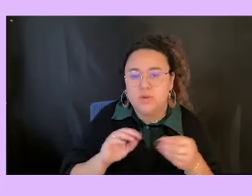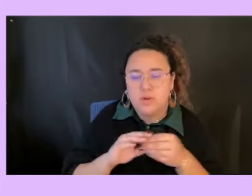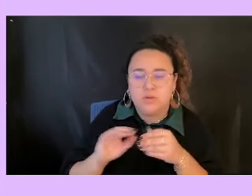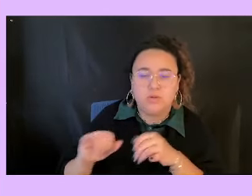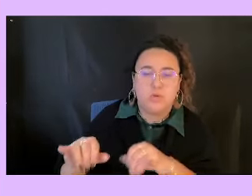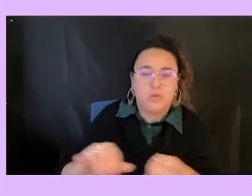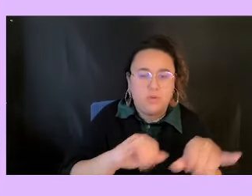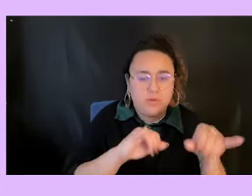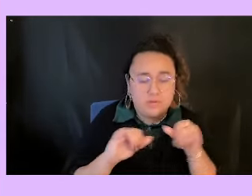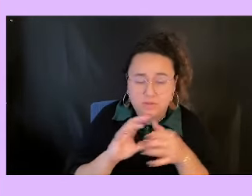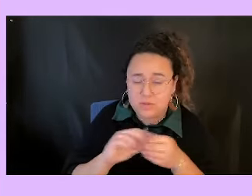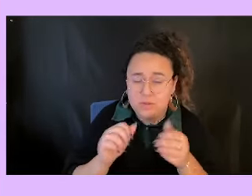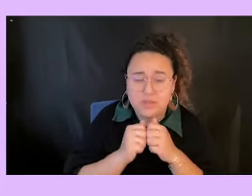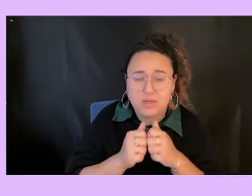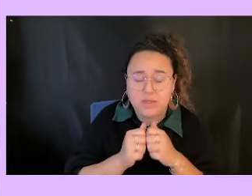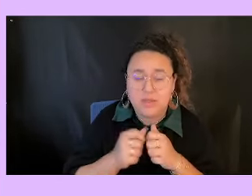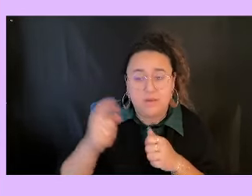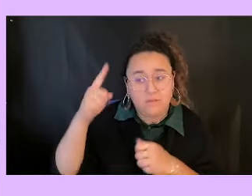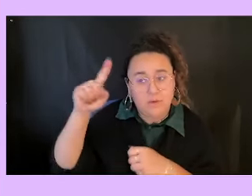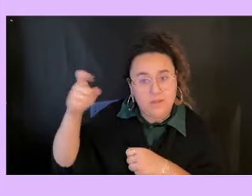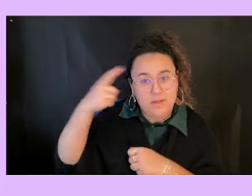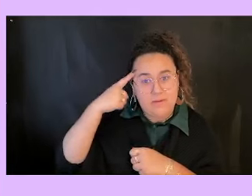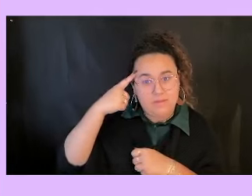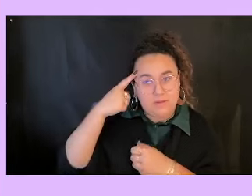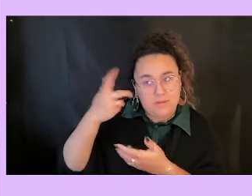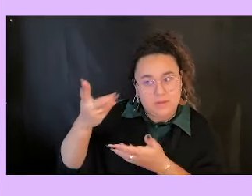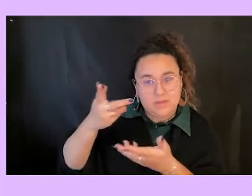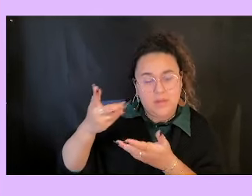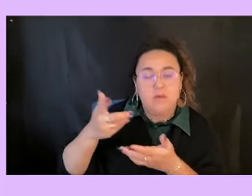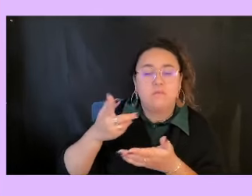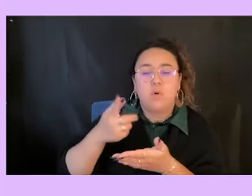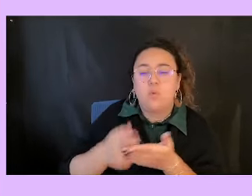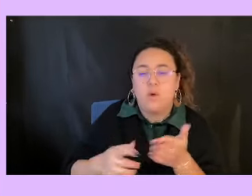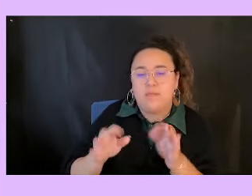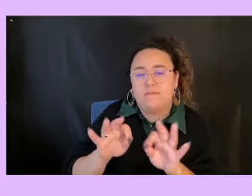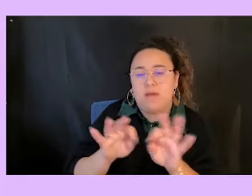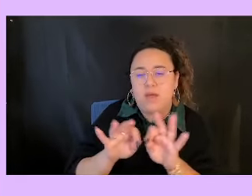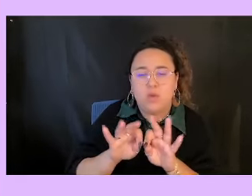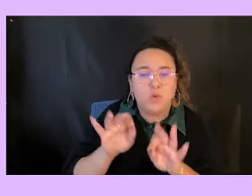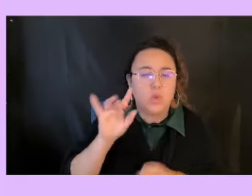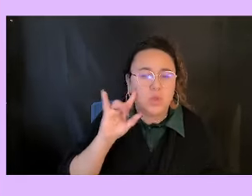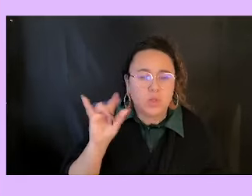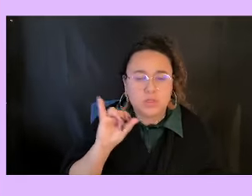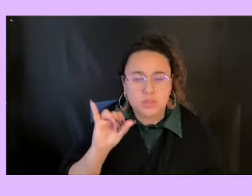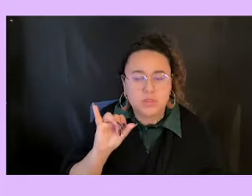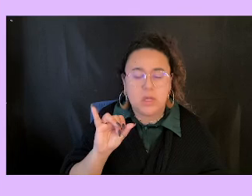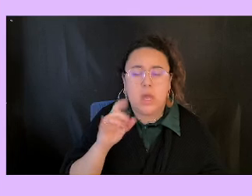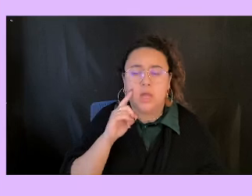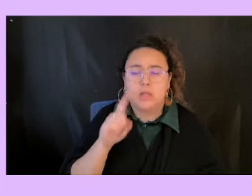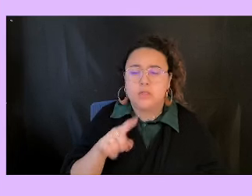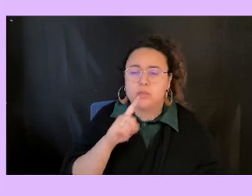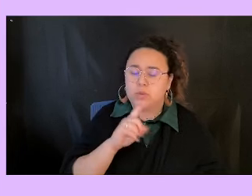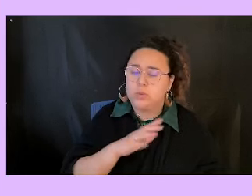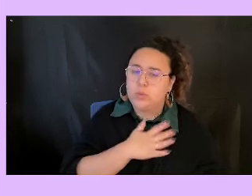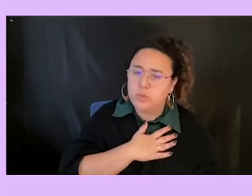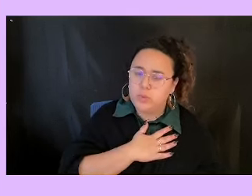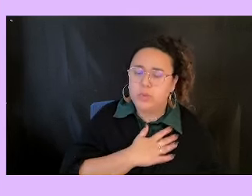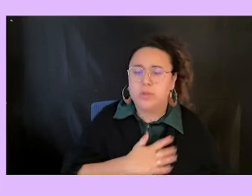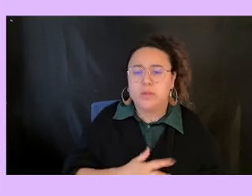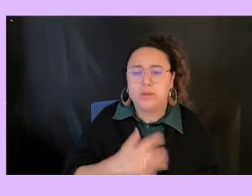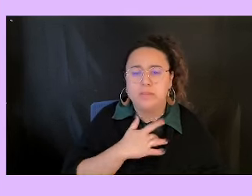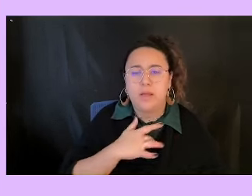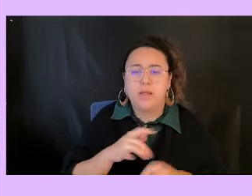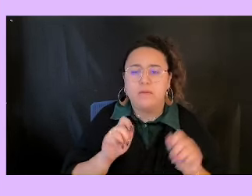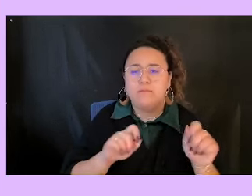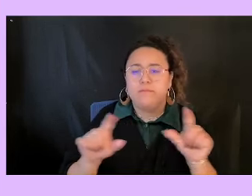together, at least to government, of what that value is. And I think that this is a really compelling framework that a